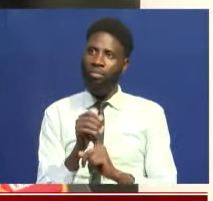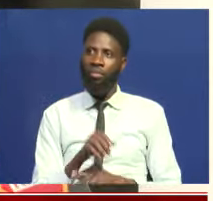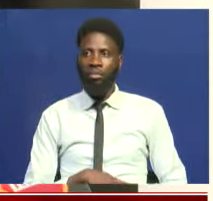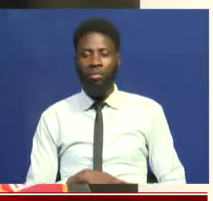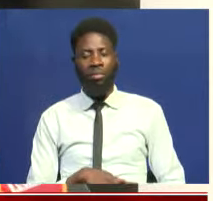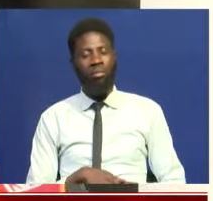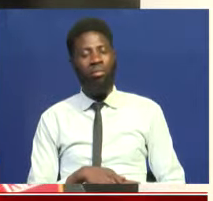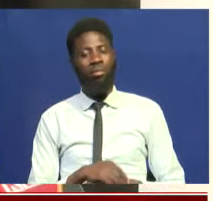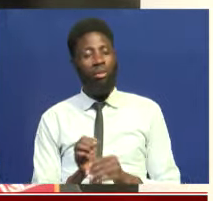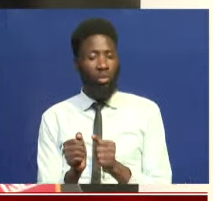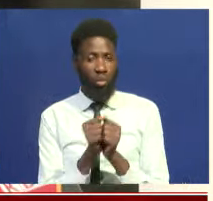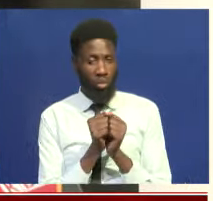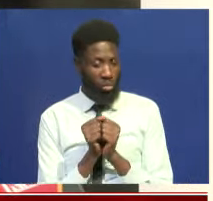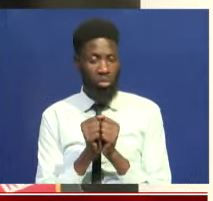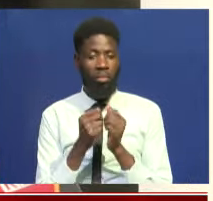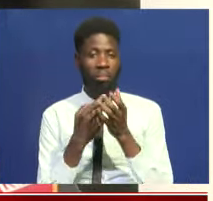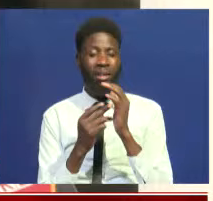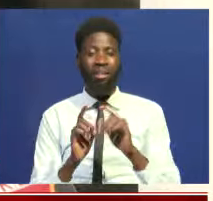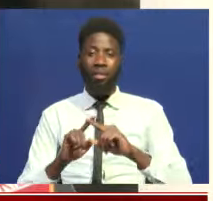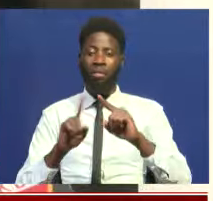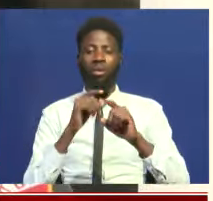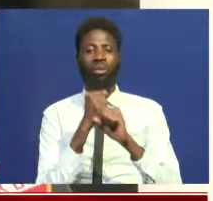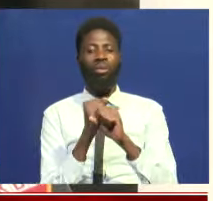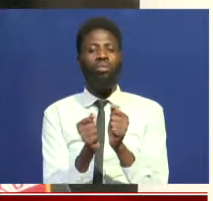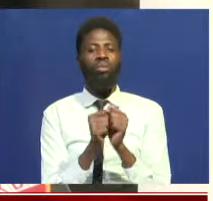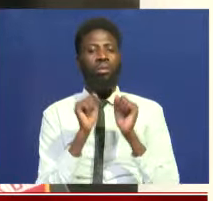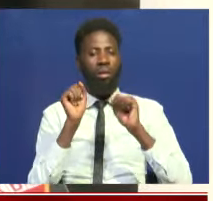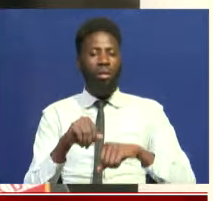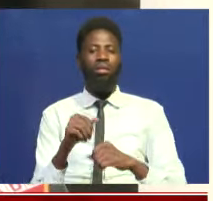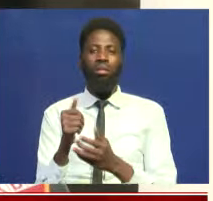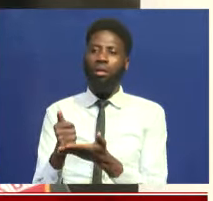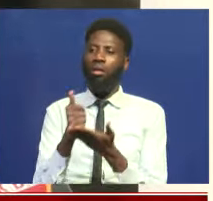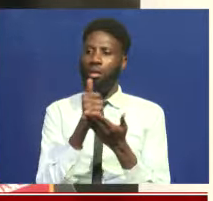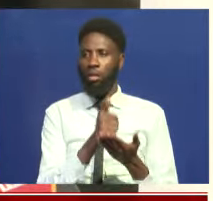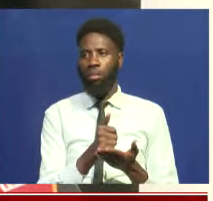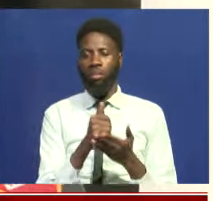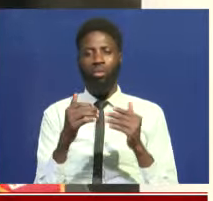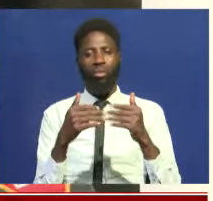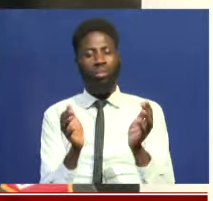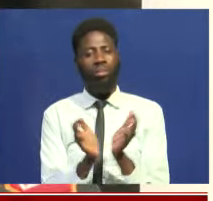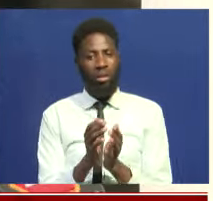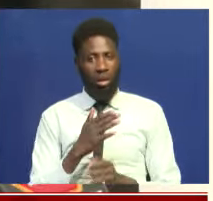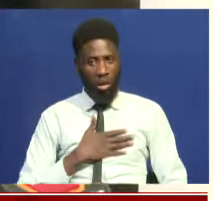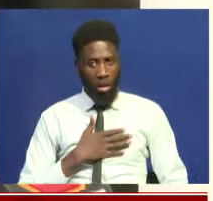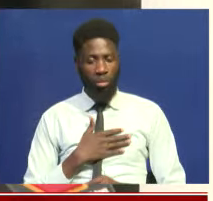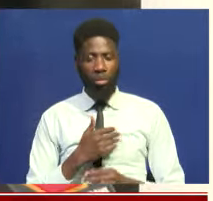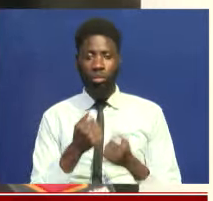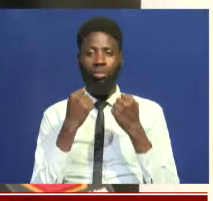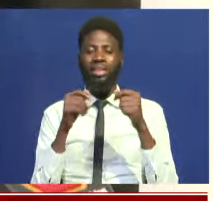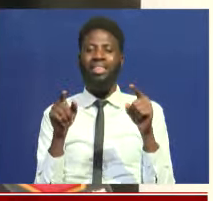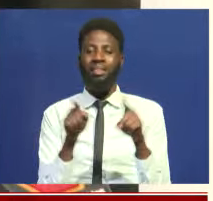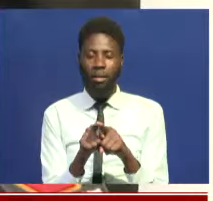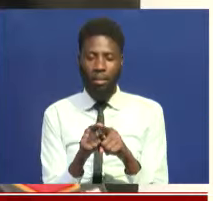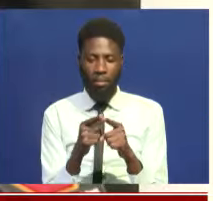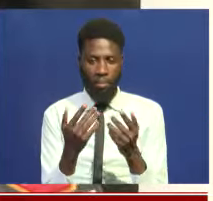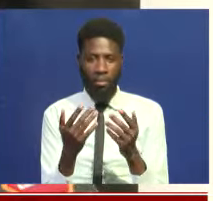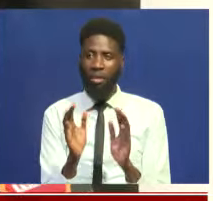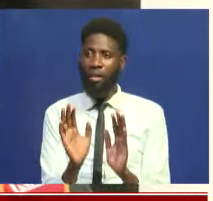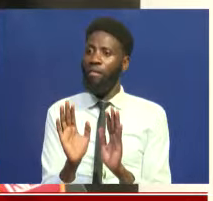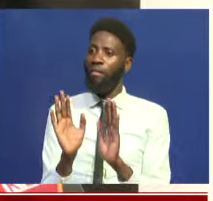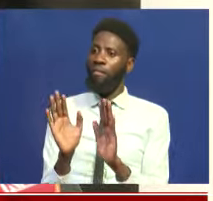to address initiatives that will help us create resilience within our communities and